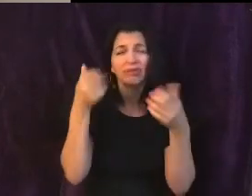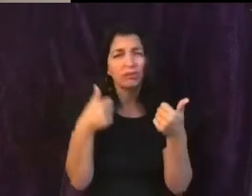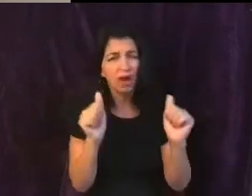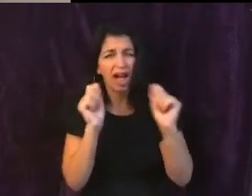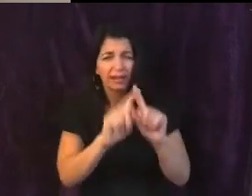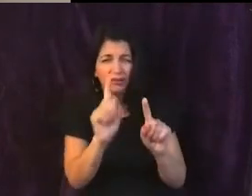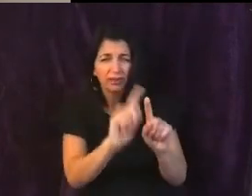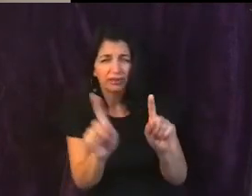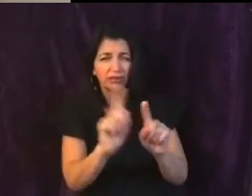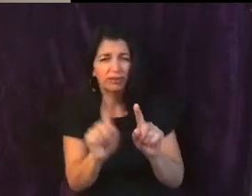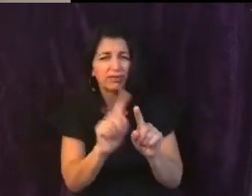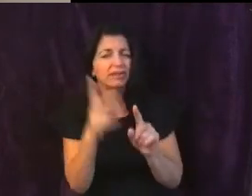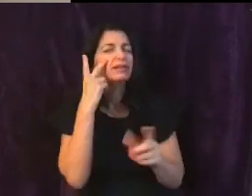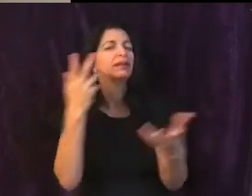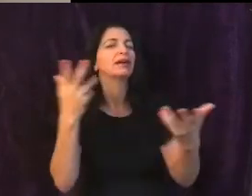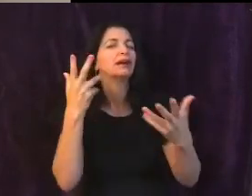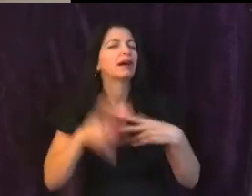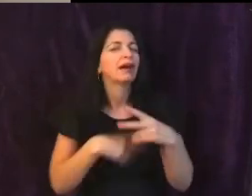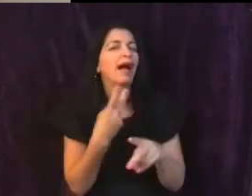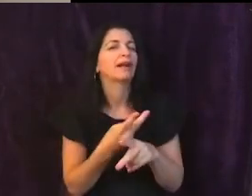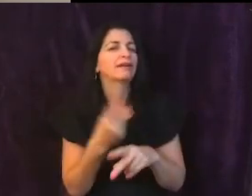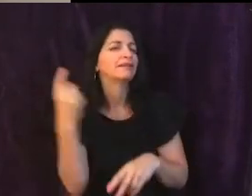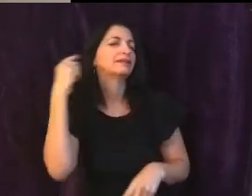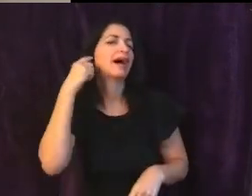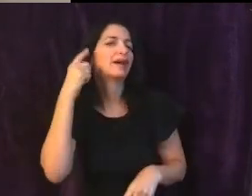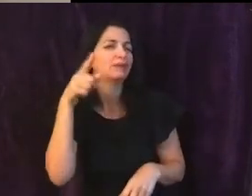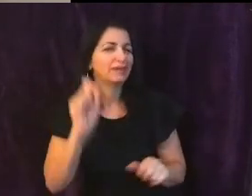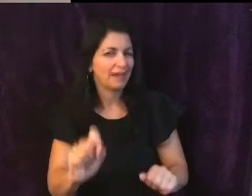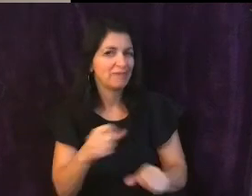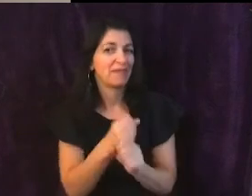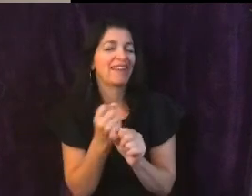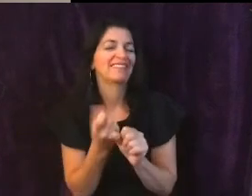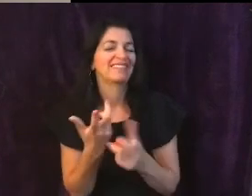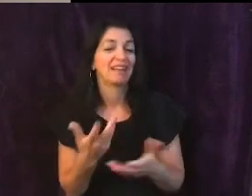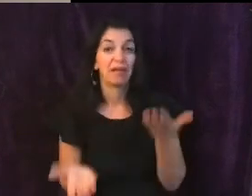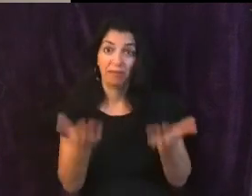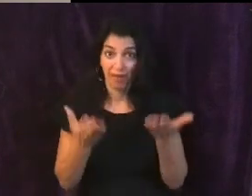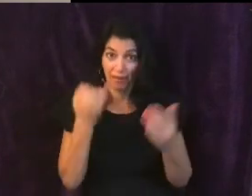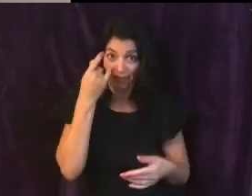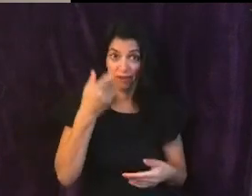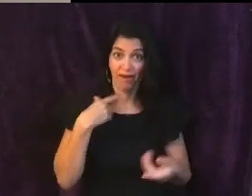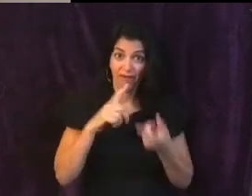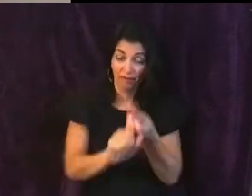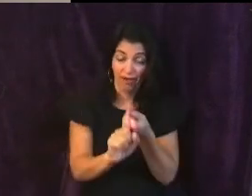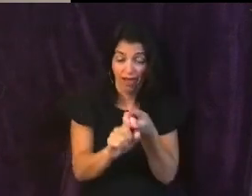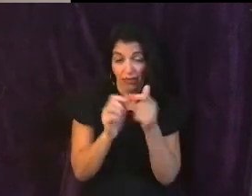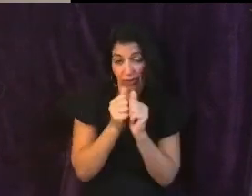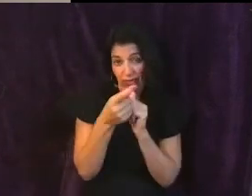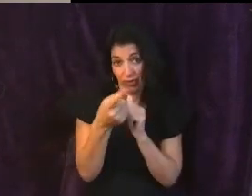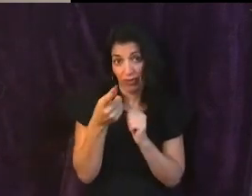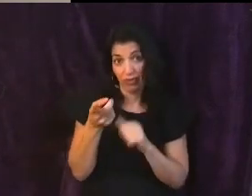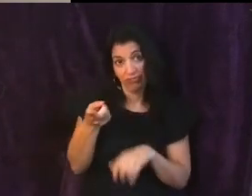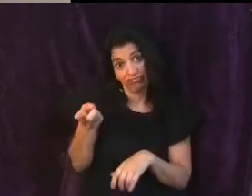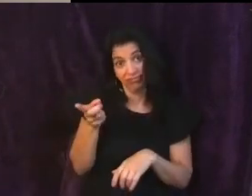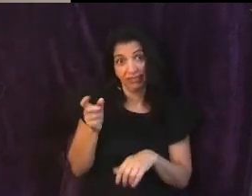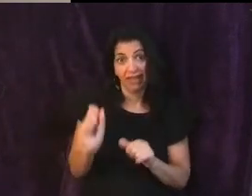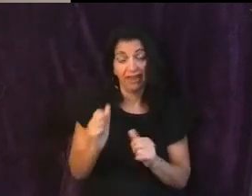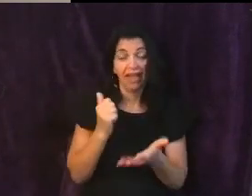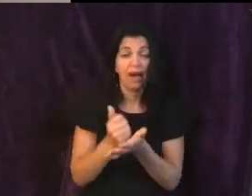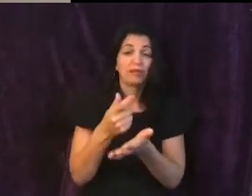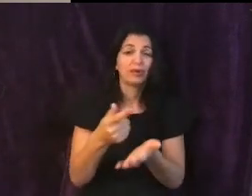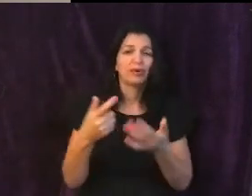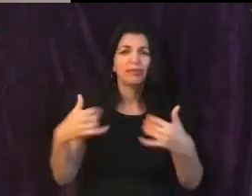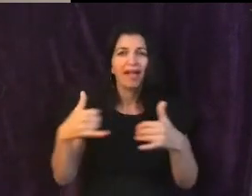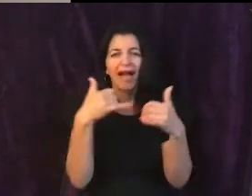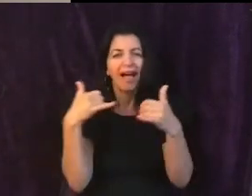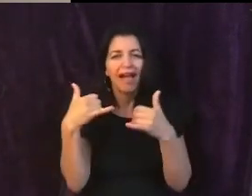kind of different sounds you can get out of your bee machine. Maybe if you have a friend at home, they might want to help you explore different ways you can play with the bee machine